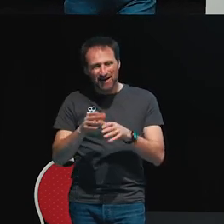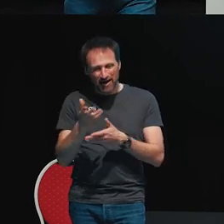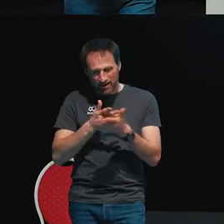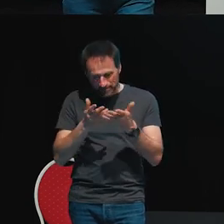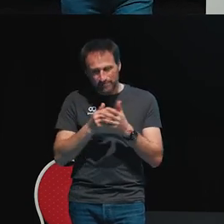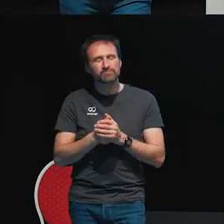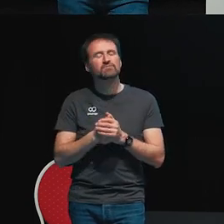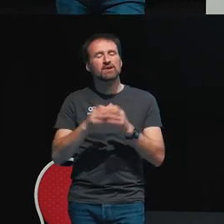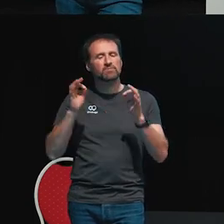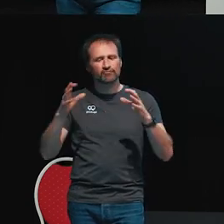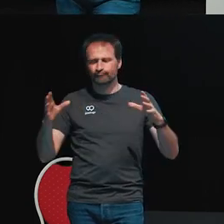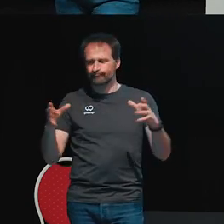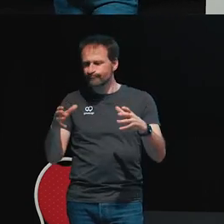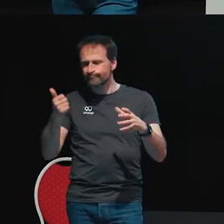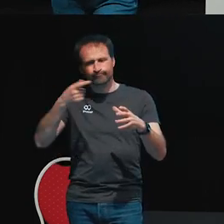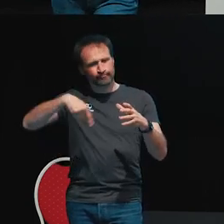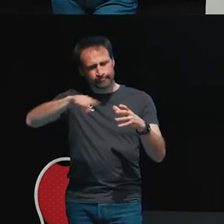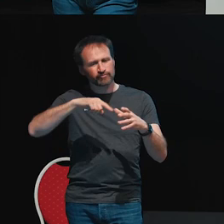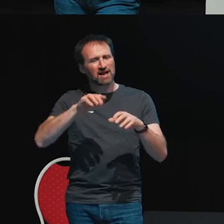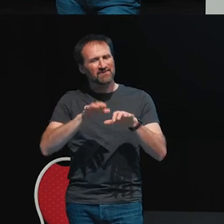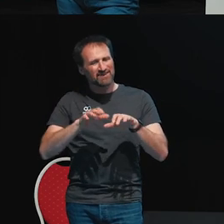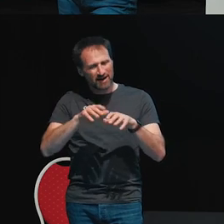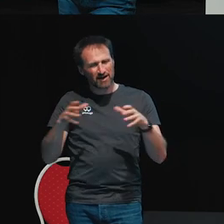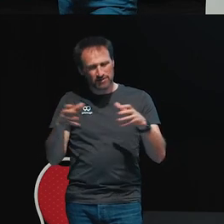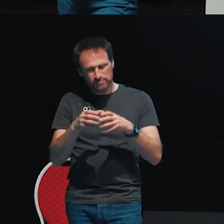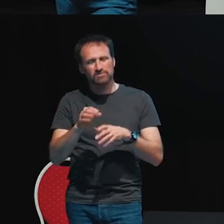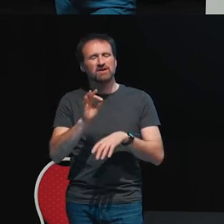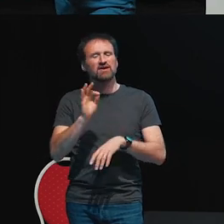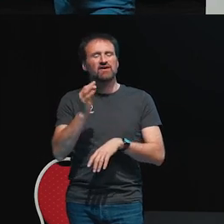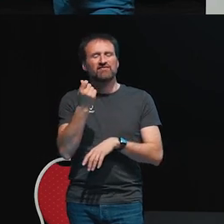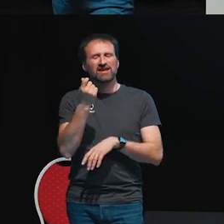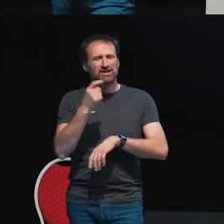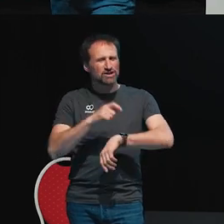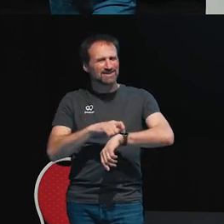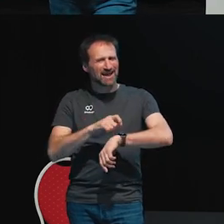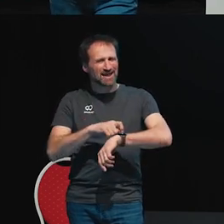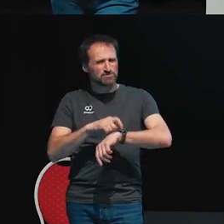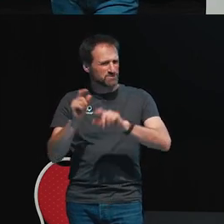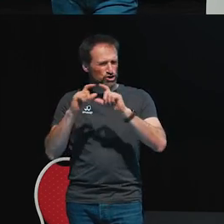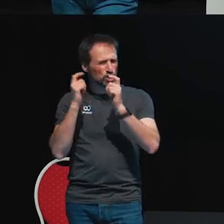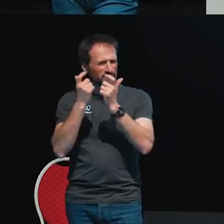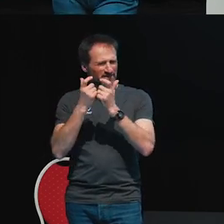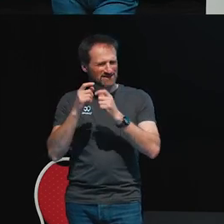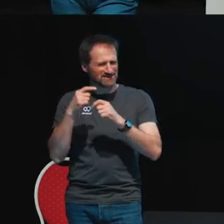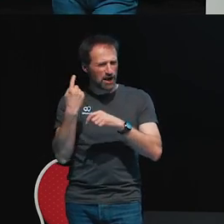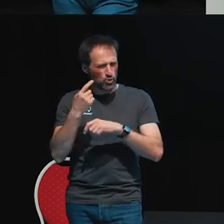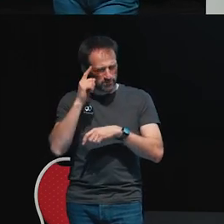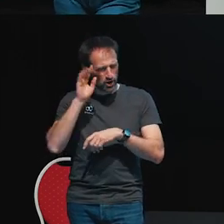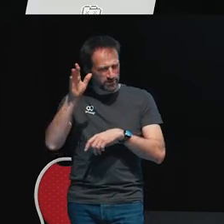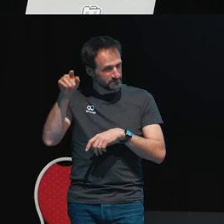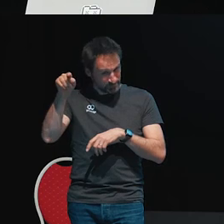a group of engineers got together in the Financial Times conference room, I think, and